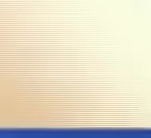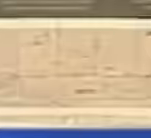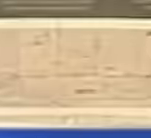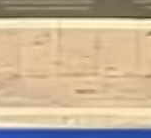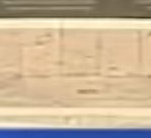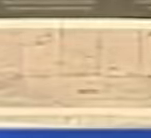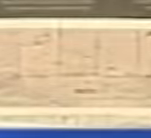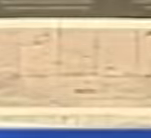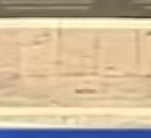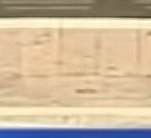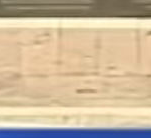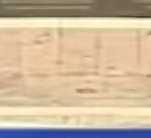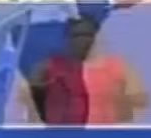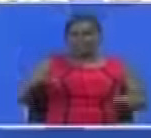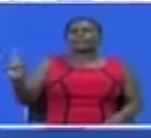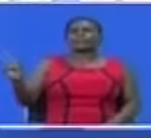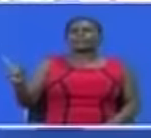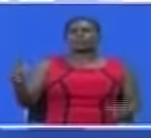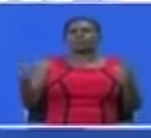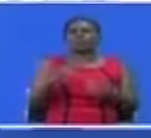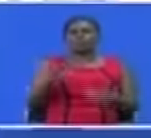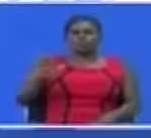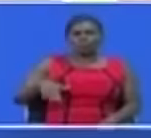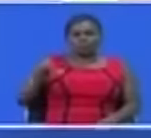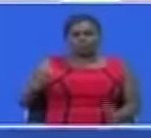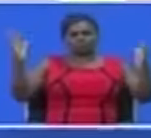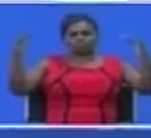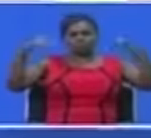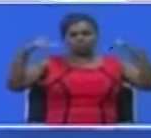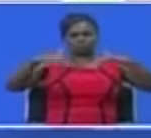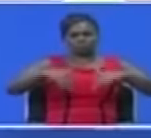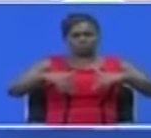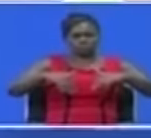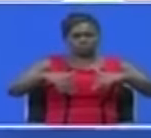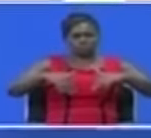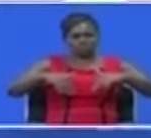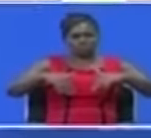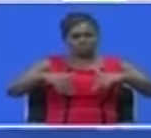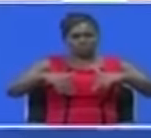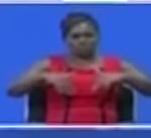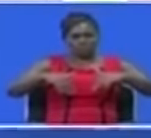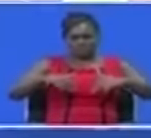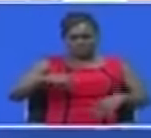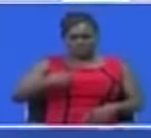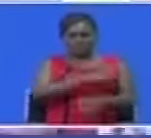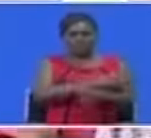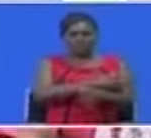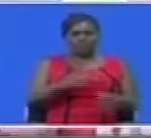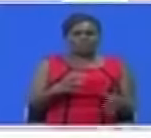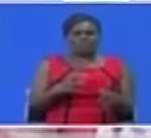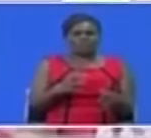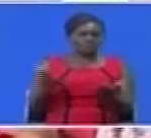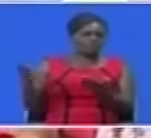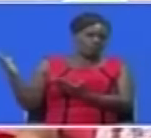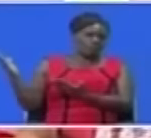At the August Memorial Park in Nairobi, a group of women converge. The need for self-empowerment has driven